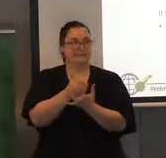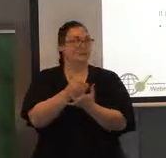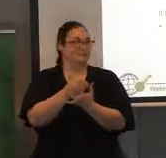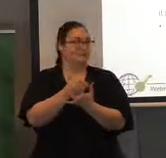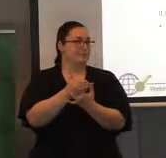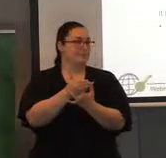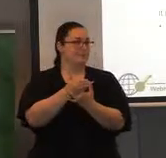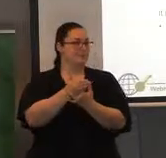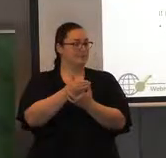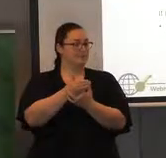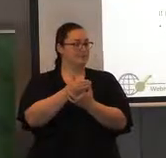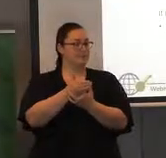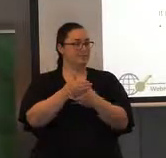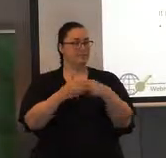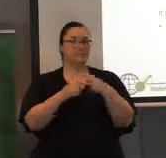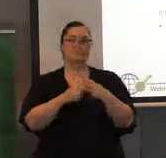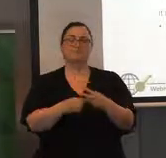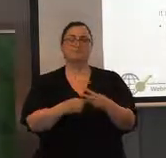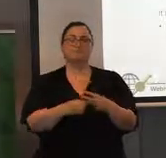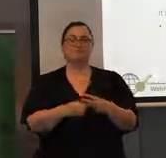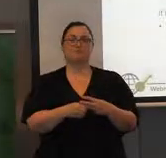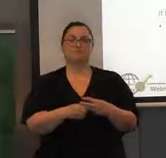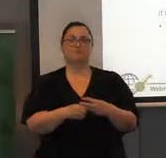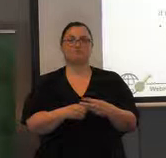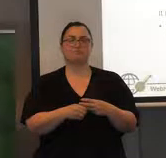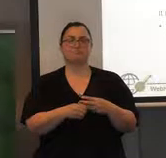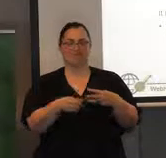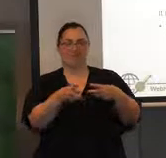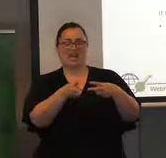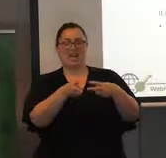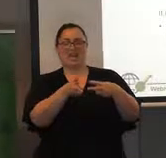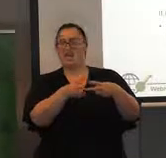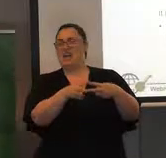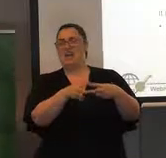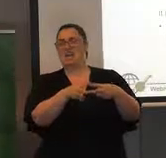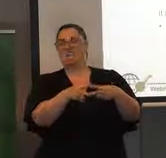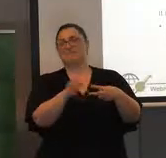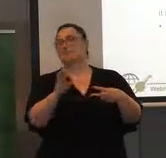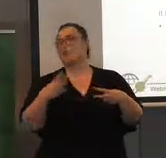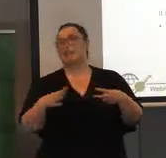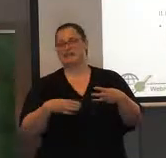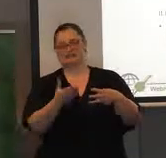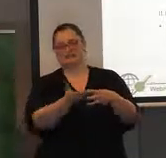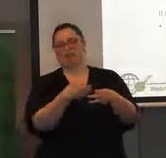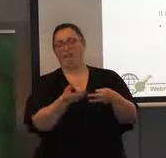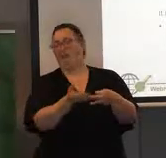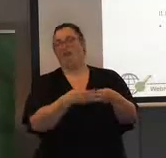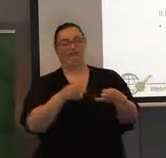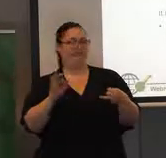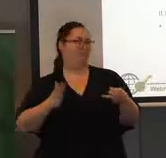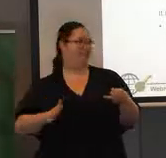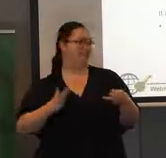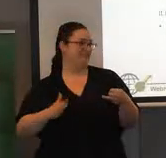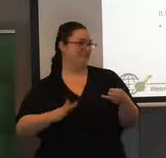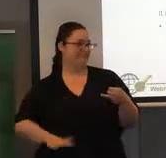feel that they've been missing up to now. Some people would say that you could skip the first two of these two reasons, the fact that it's the right thing